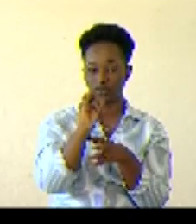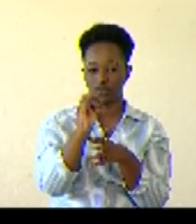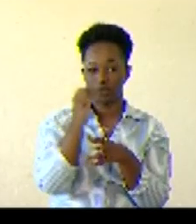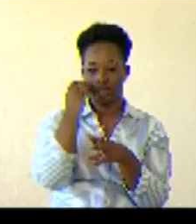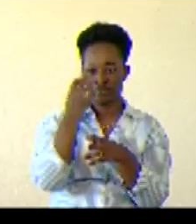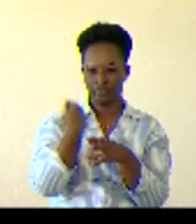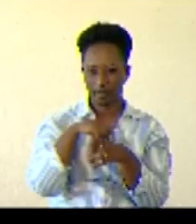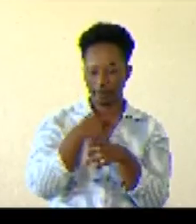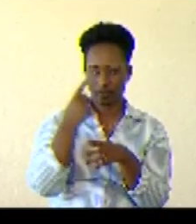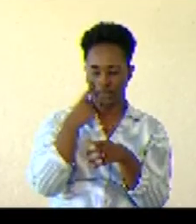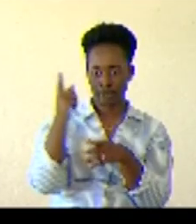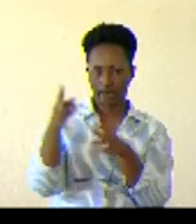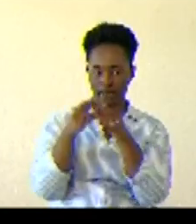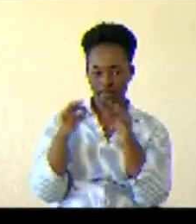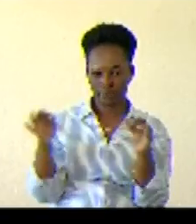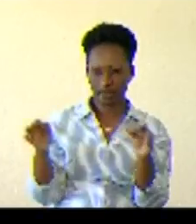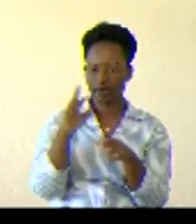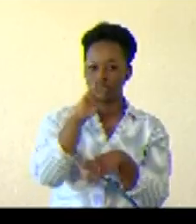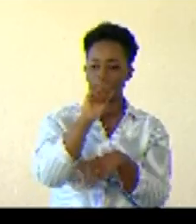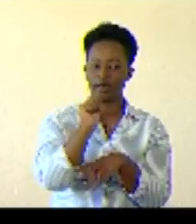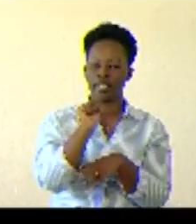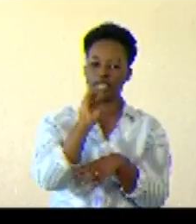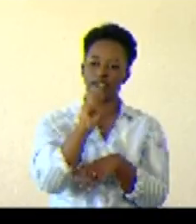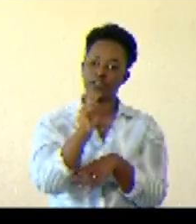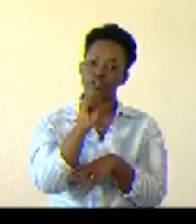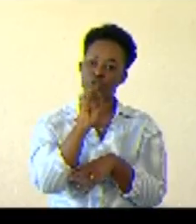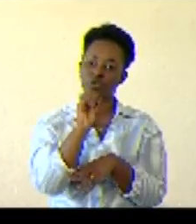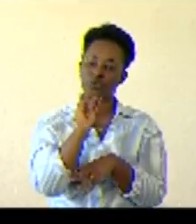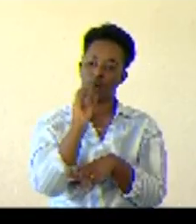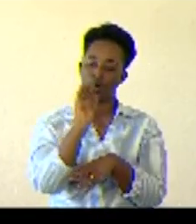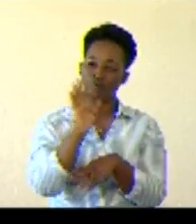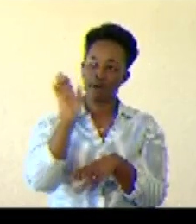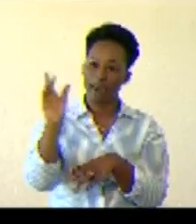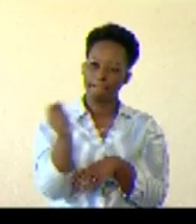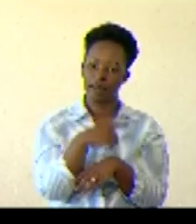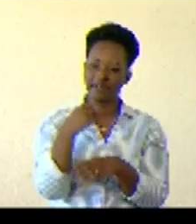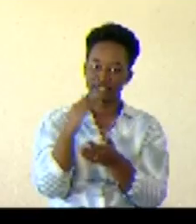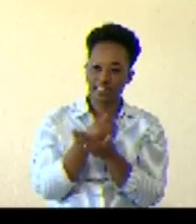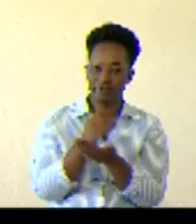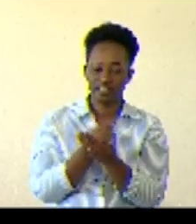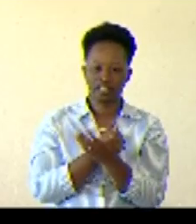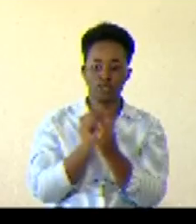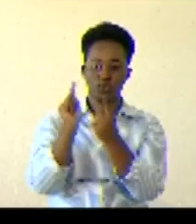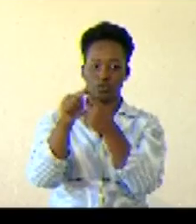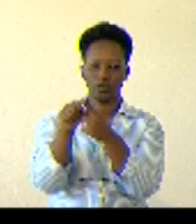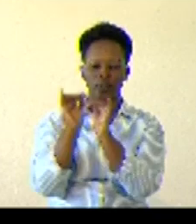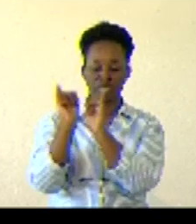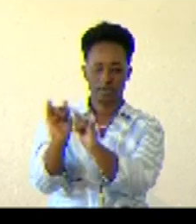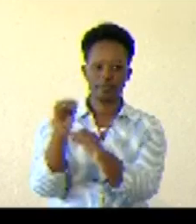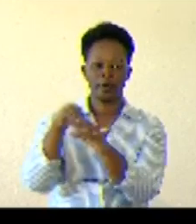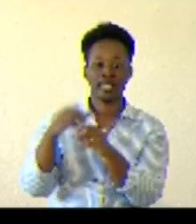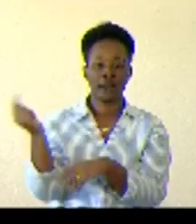to this statement, the ratio of her monthly savings to disposable income. So how do you go about this?